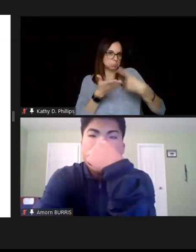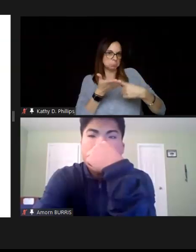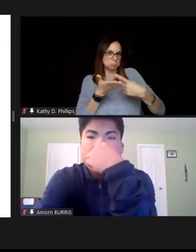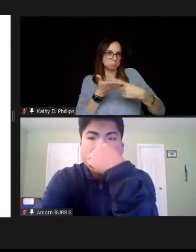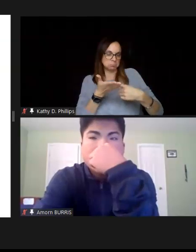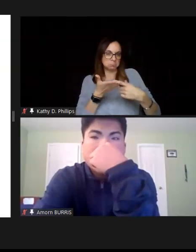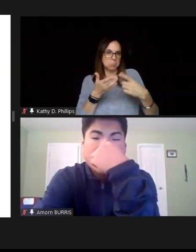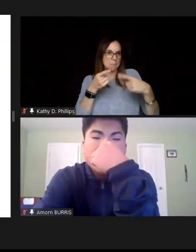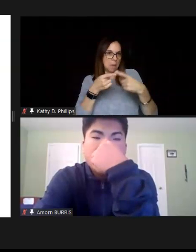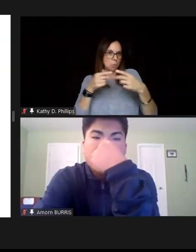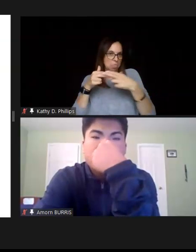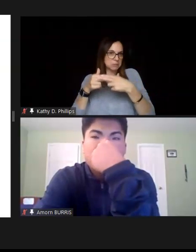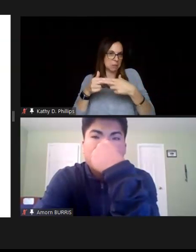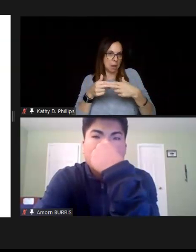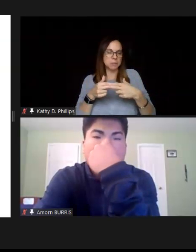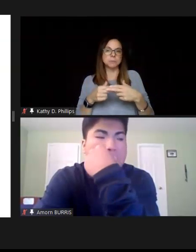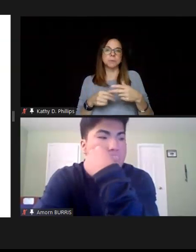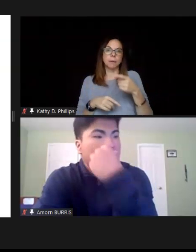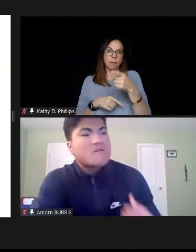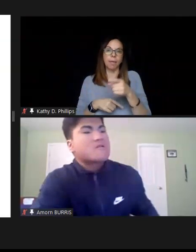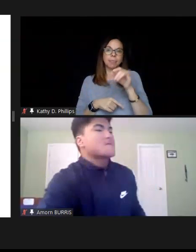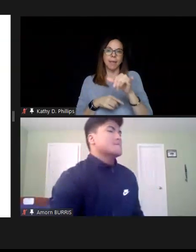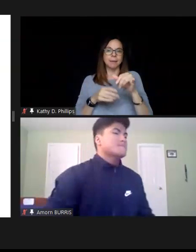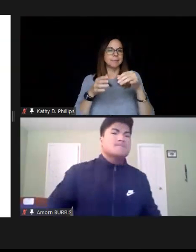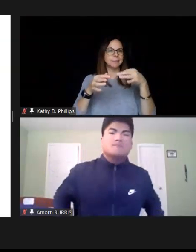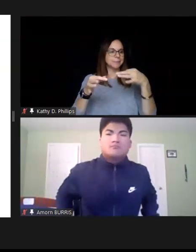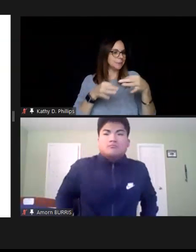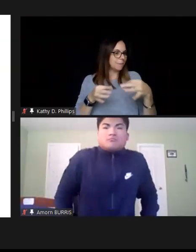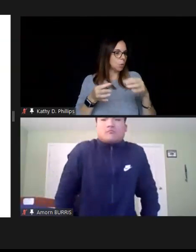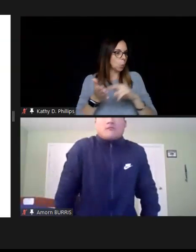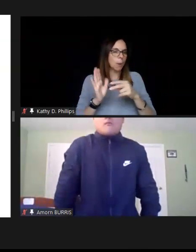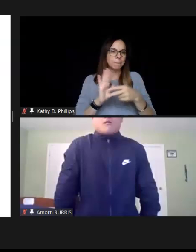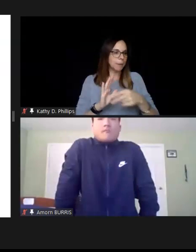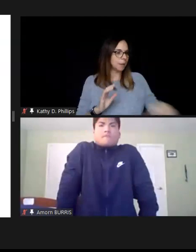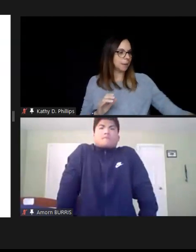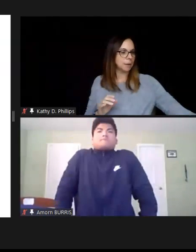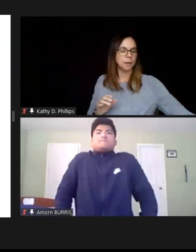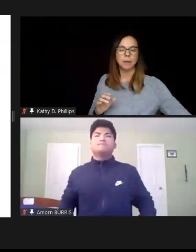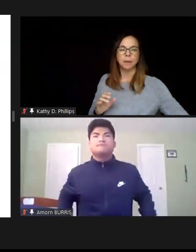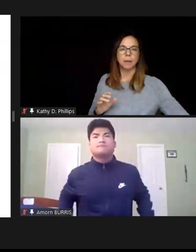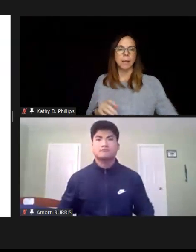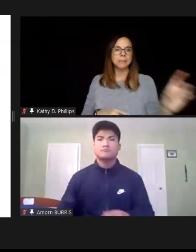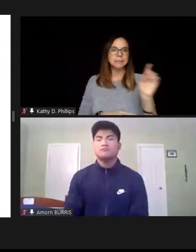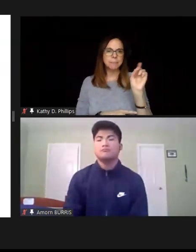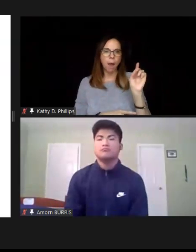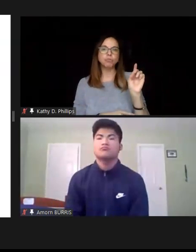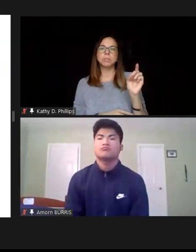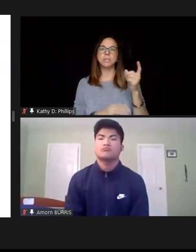on the slides. And I have for you here the definition of a democracy and